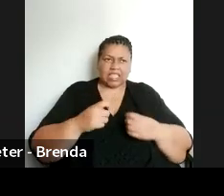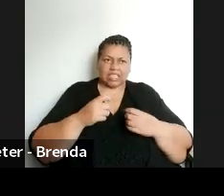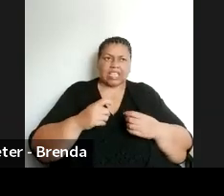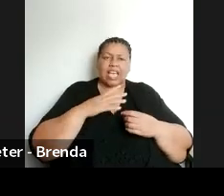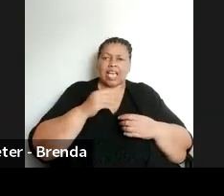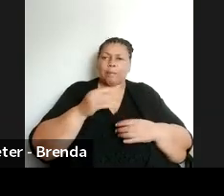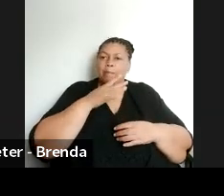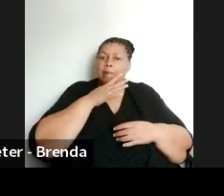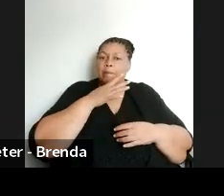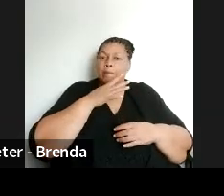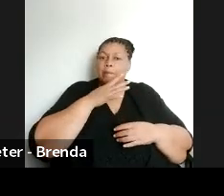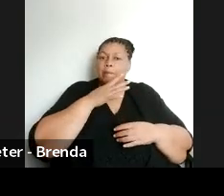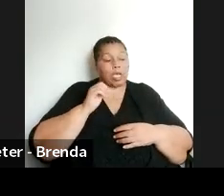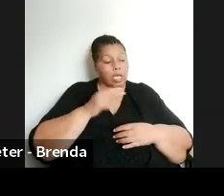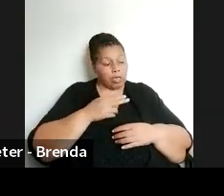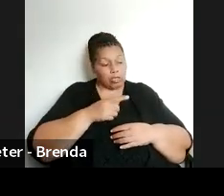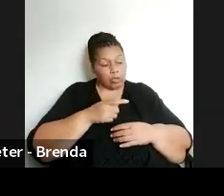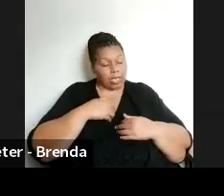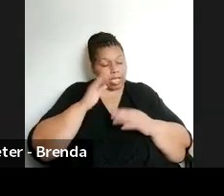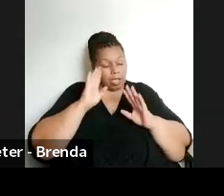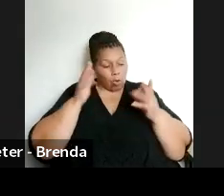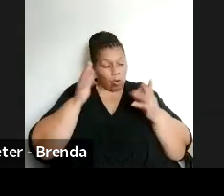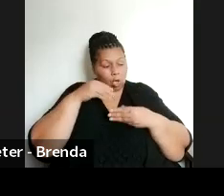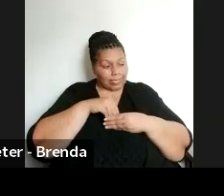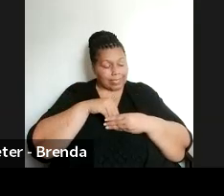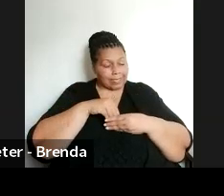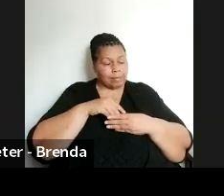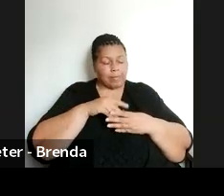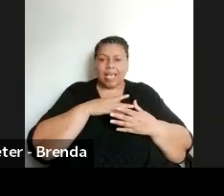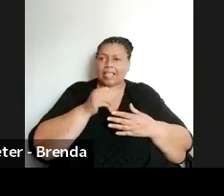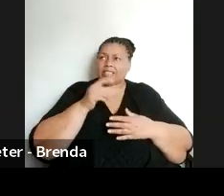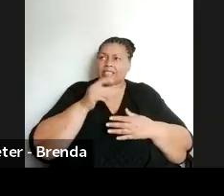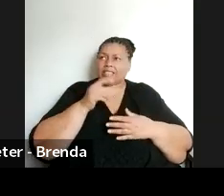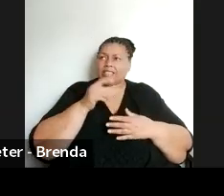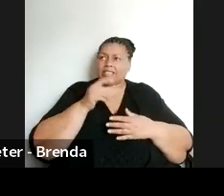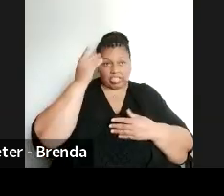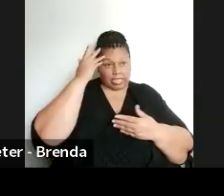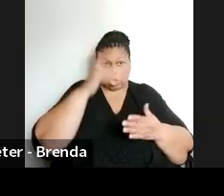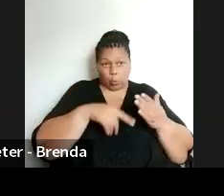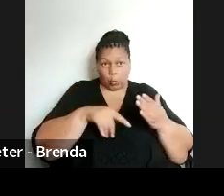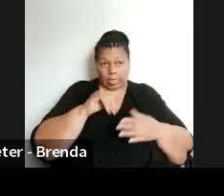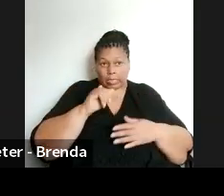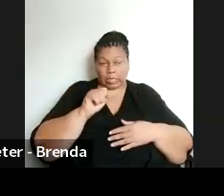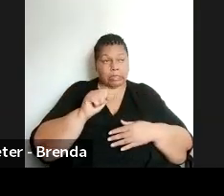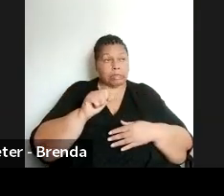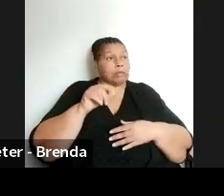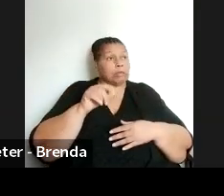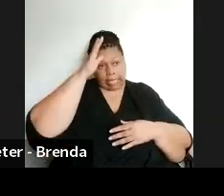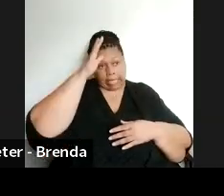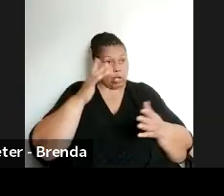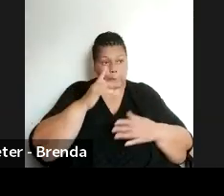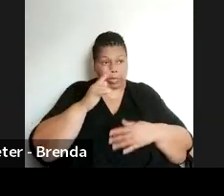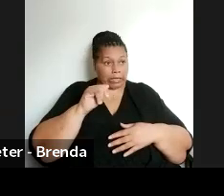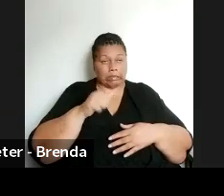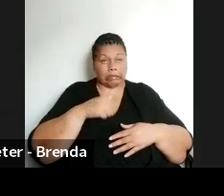oh, you have autism. And then she didn't know what it was. My dad didn't know what it was. I didn't know what it was. So I